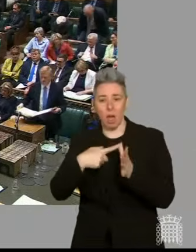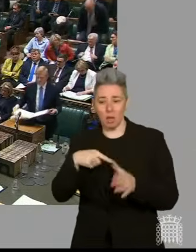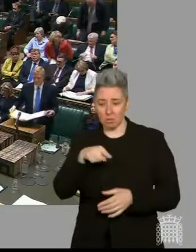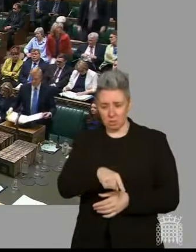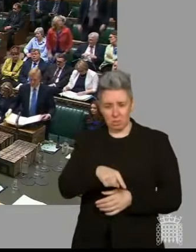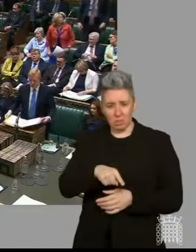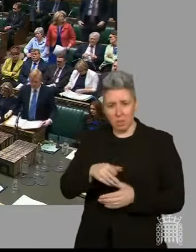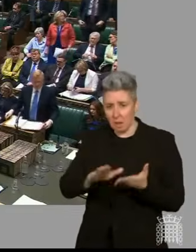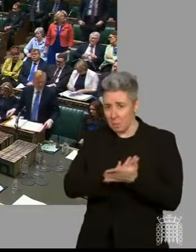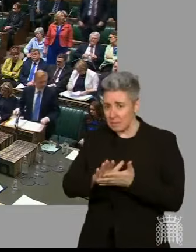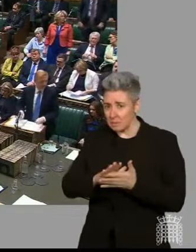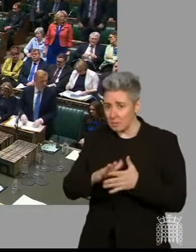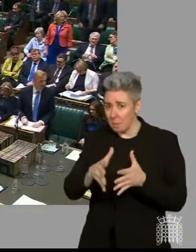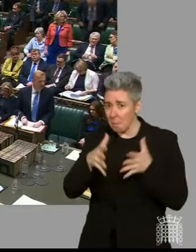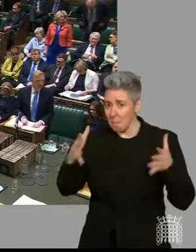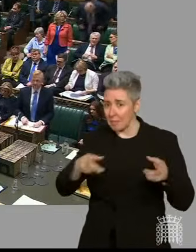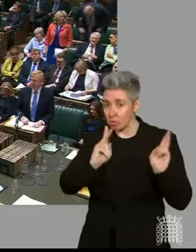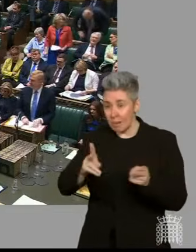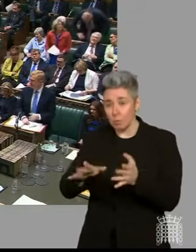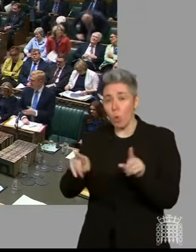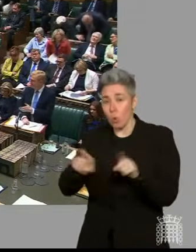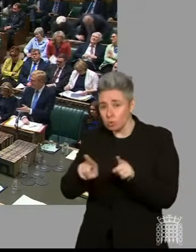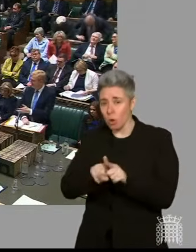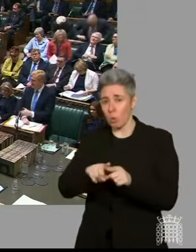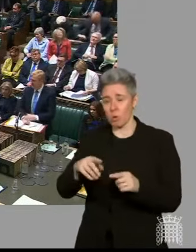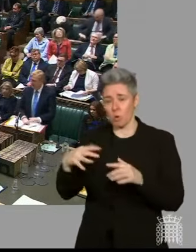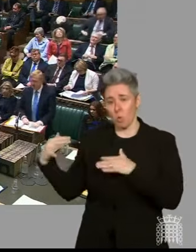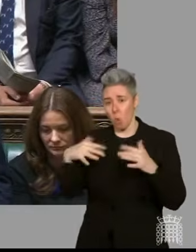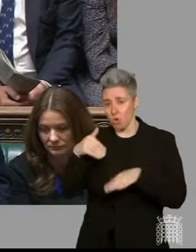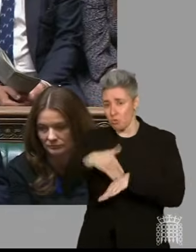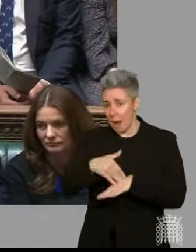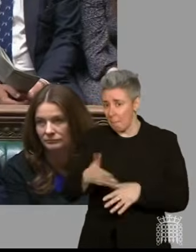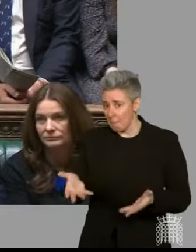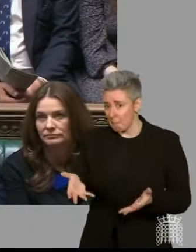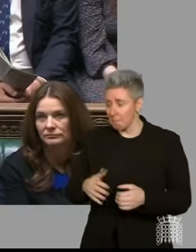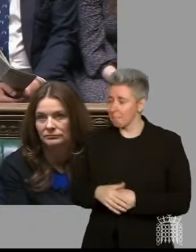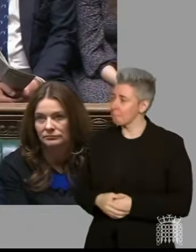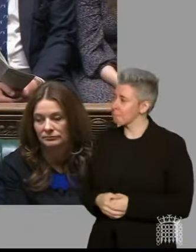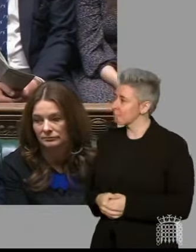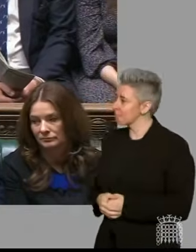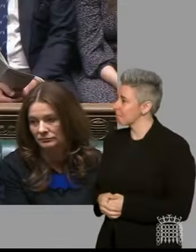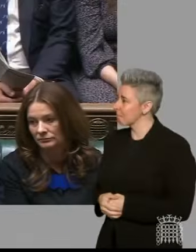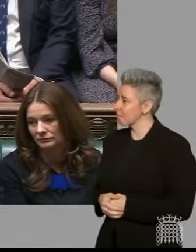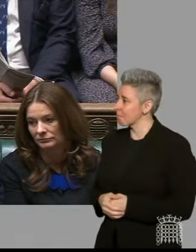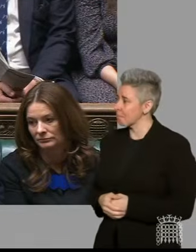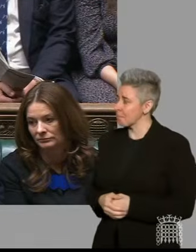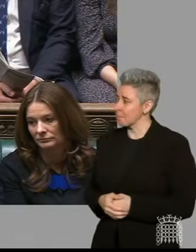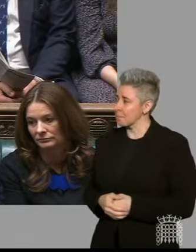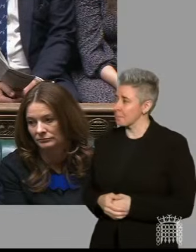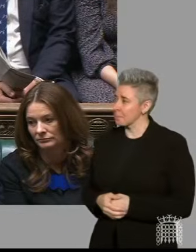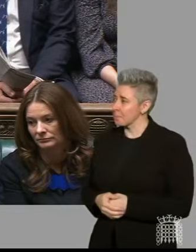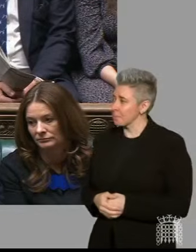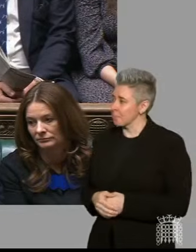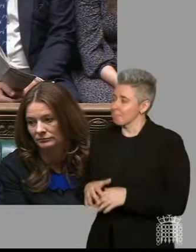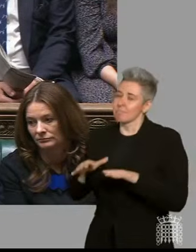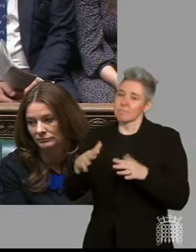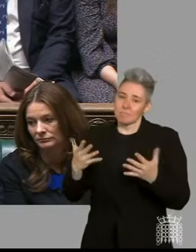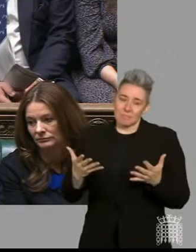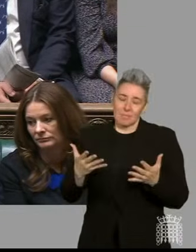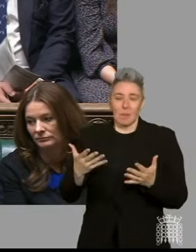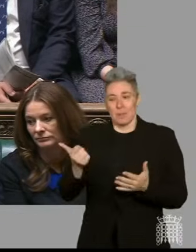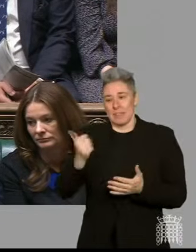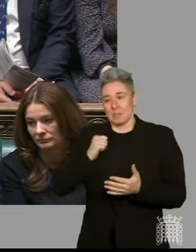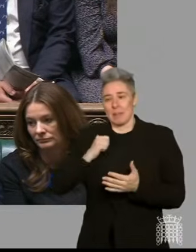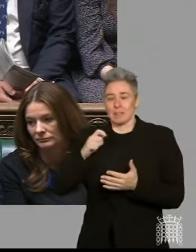Deputy Prime Minister. Well, of course, we would expect the democratic government of Israel to investigate